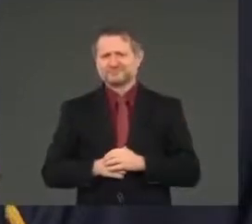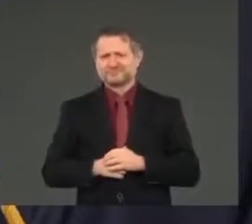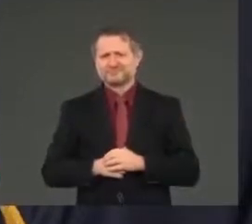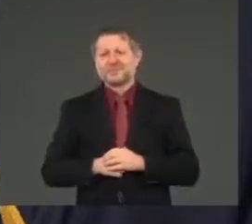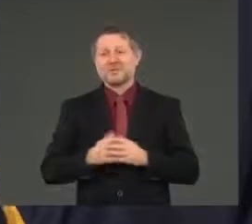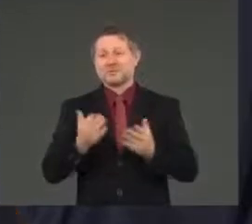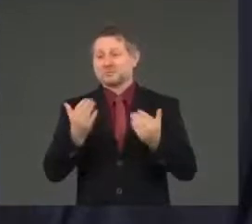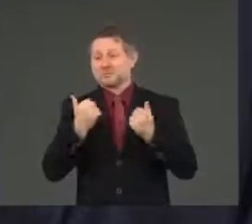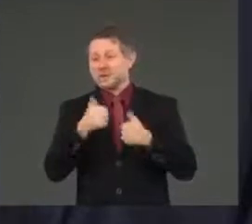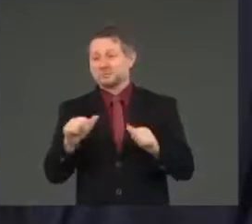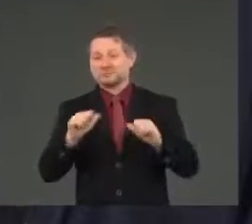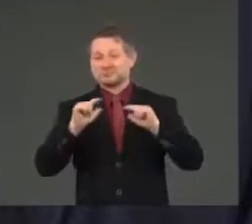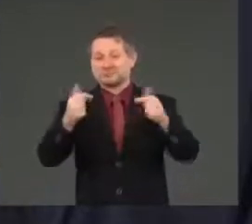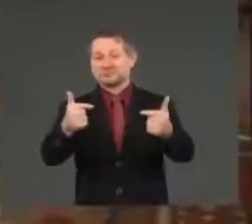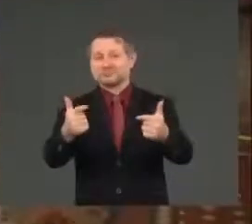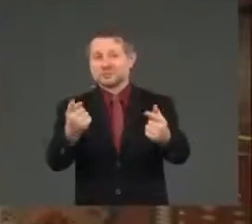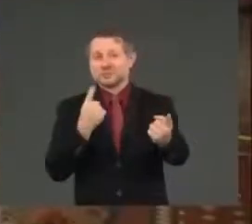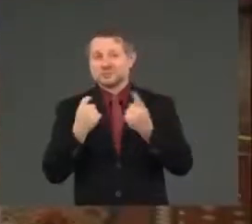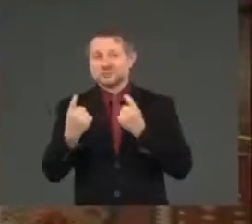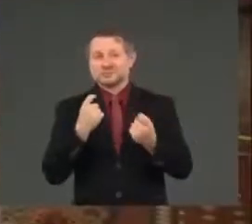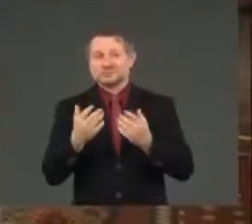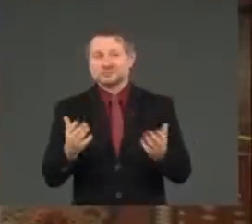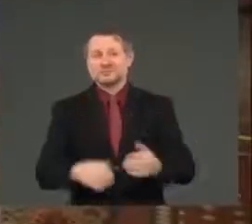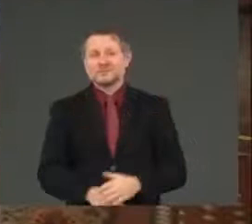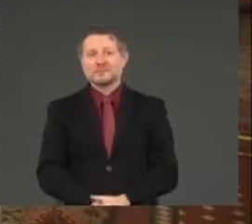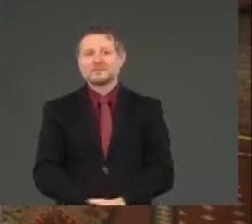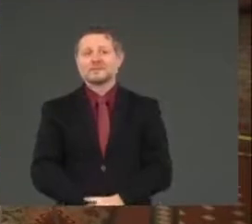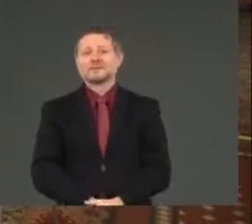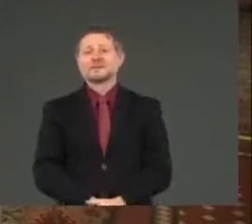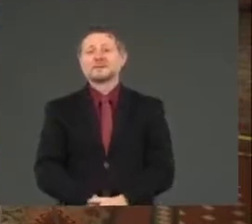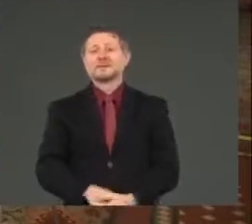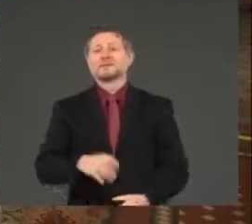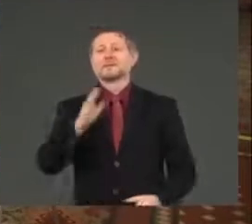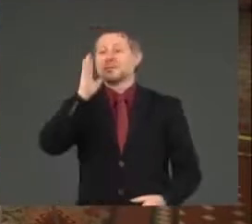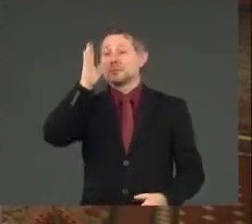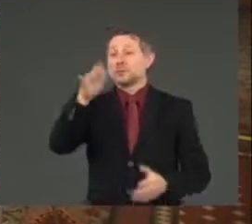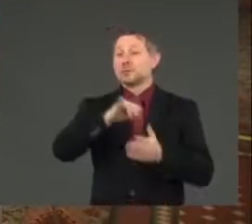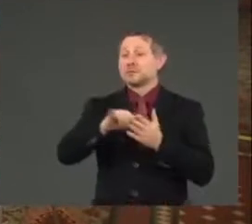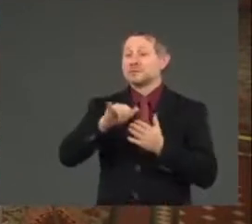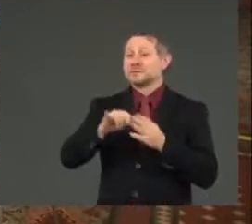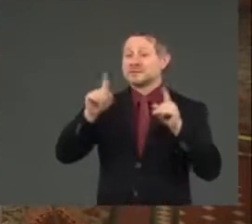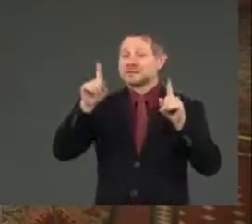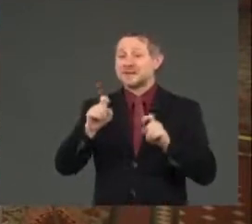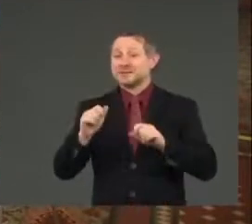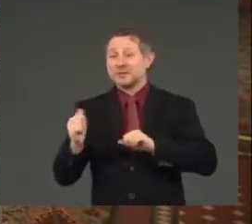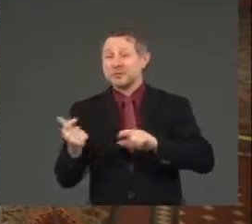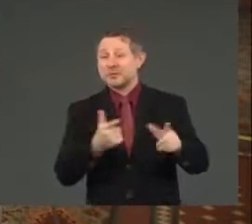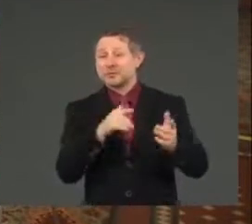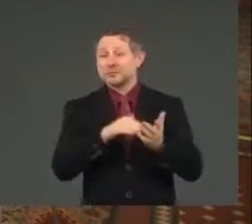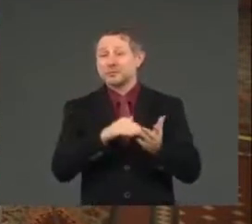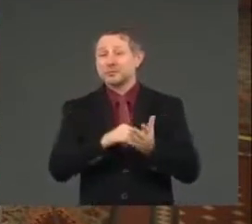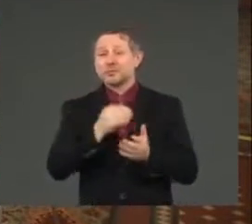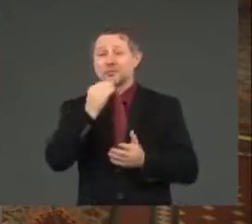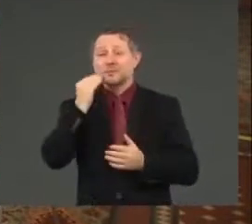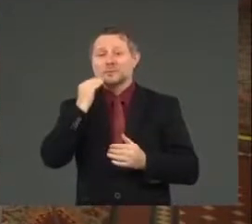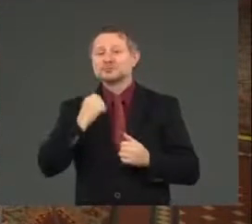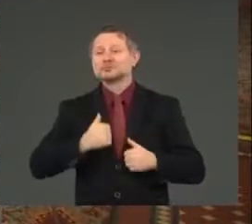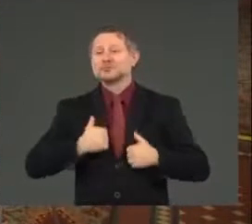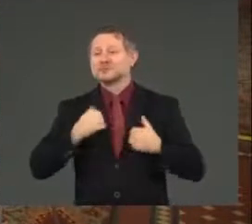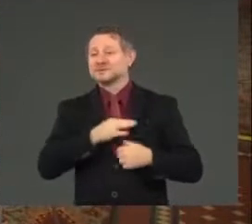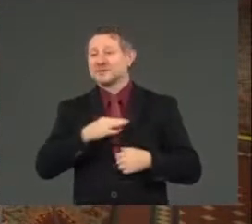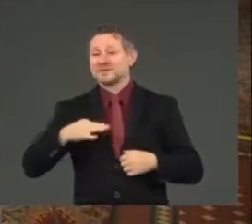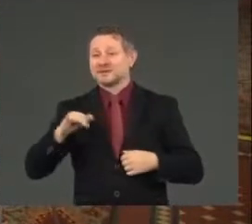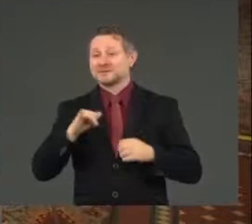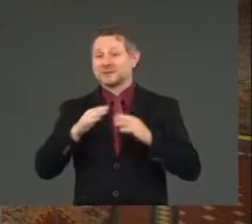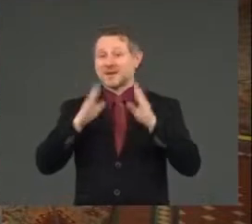any questions that you might have. Governor, will New York be testing every nursing home resident and staff in our state like the White House is